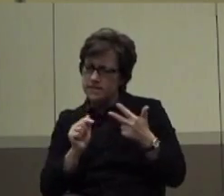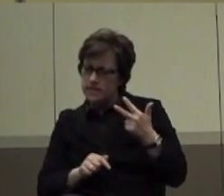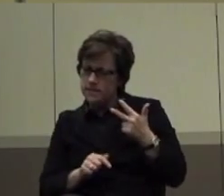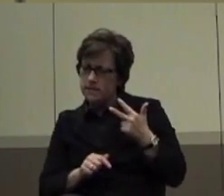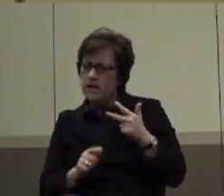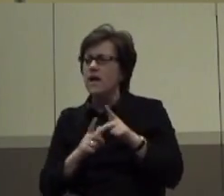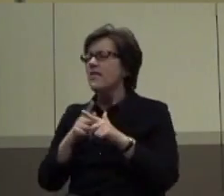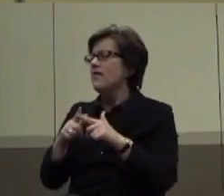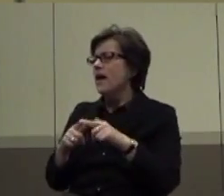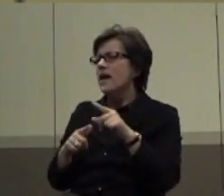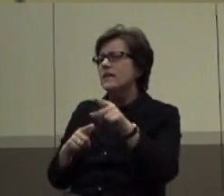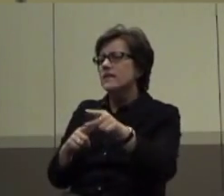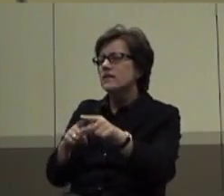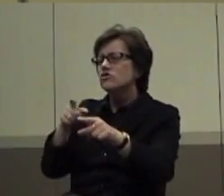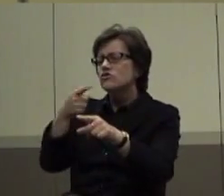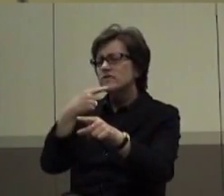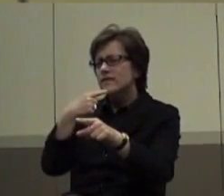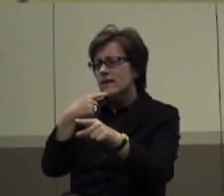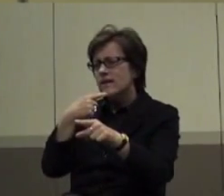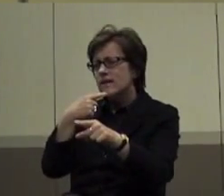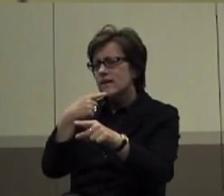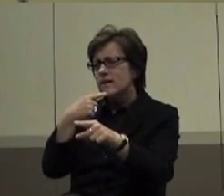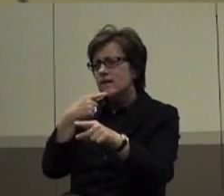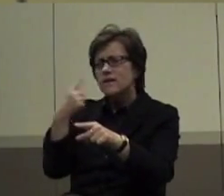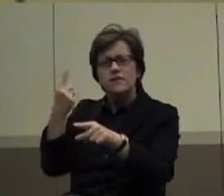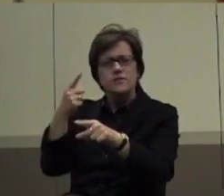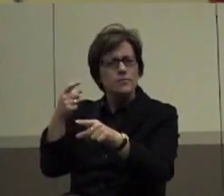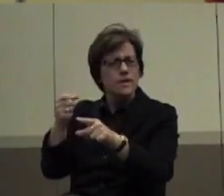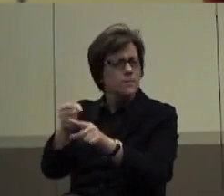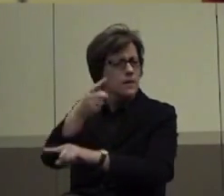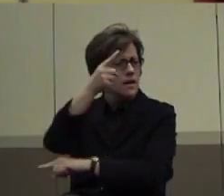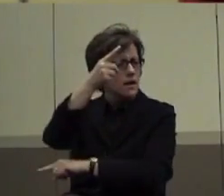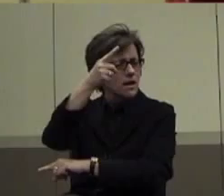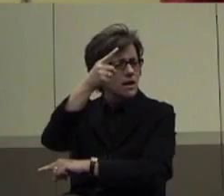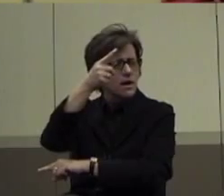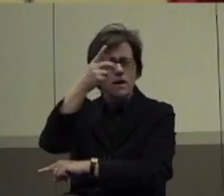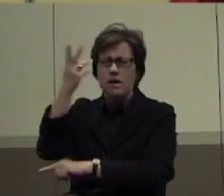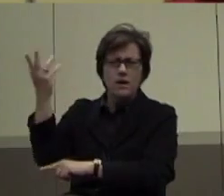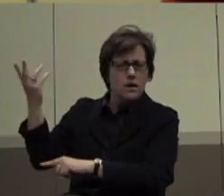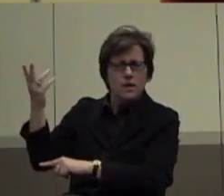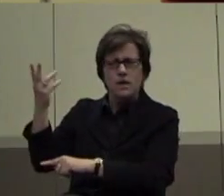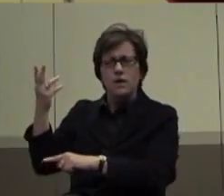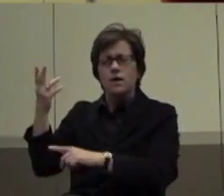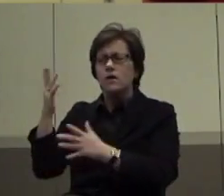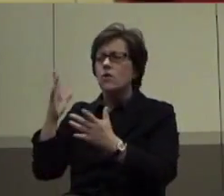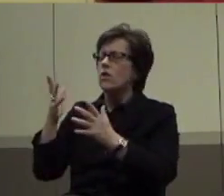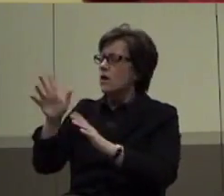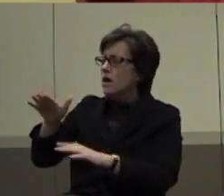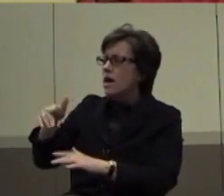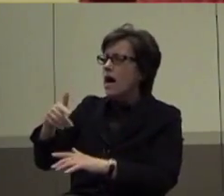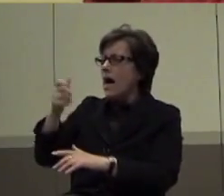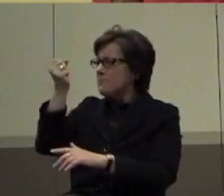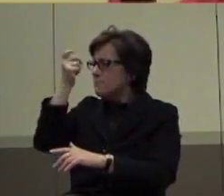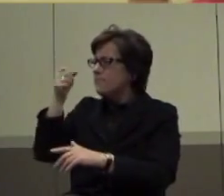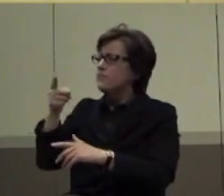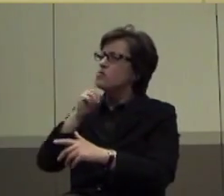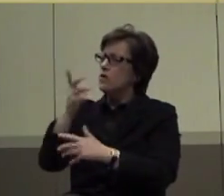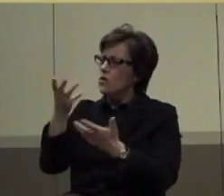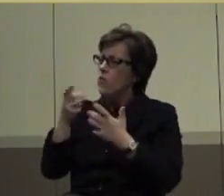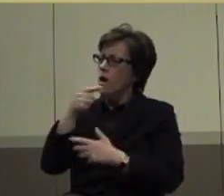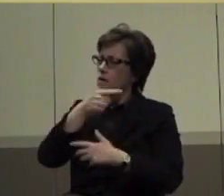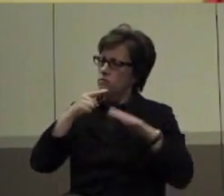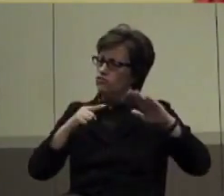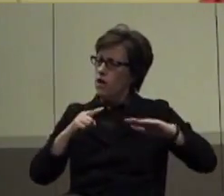And then I saw here that you said something that was just the opposite. Or I hear that you really want Johnny to be